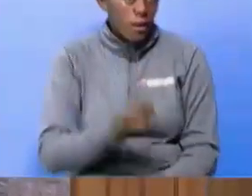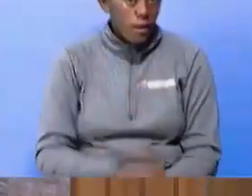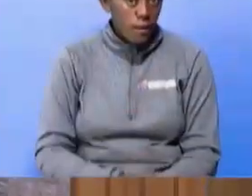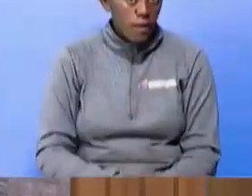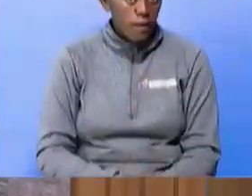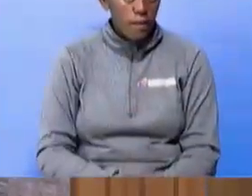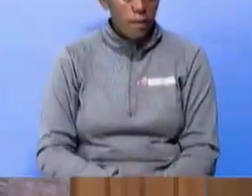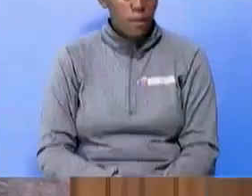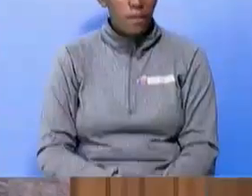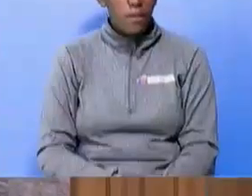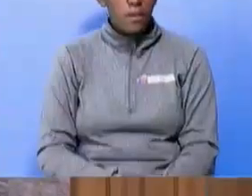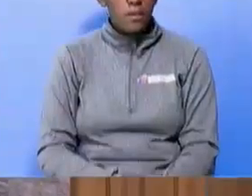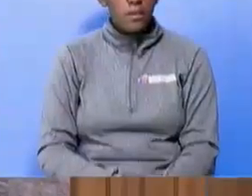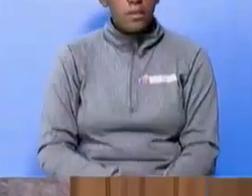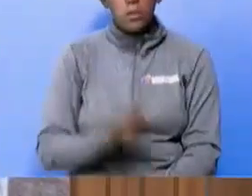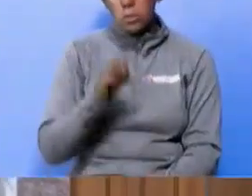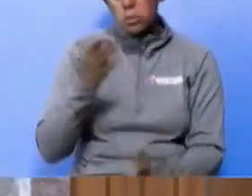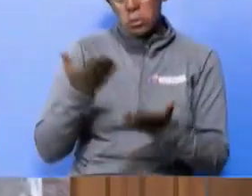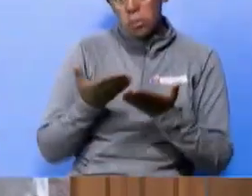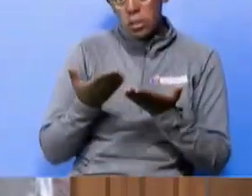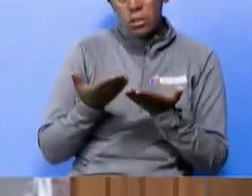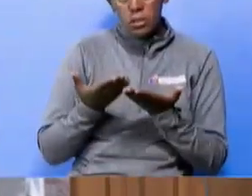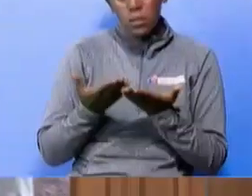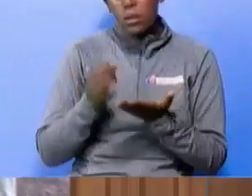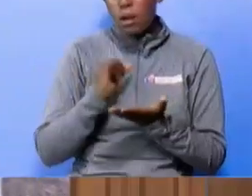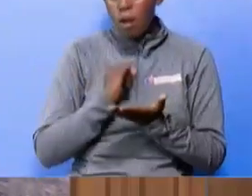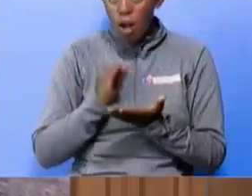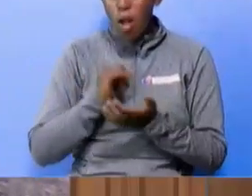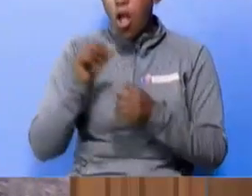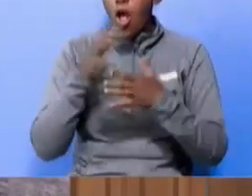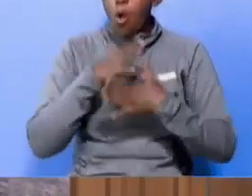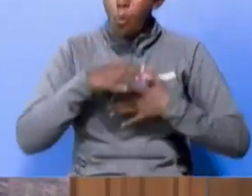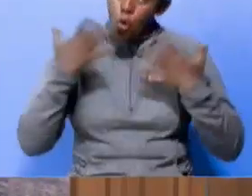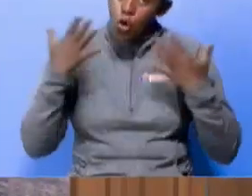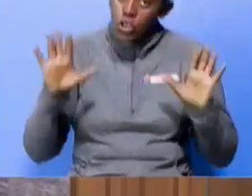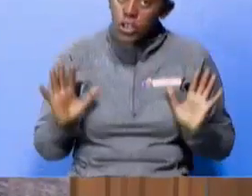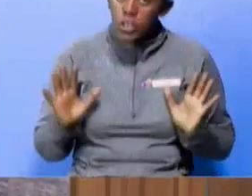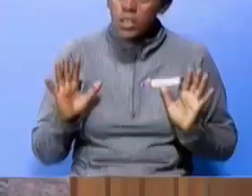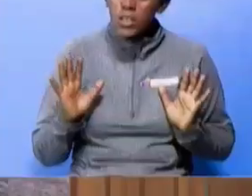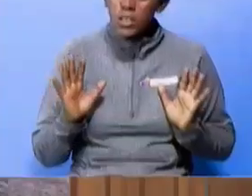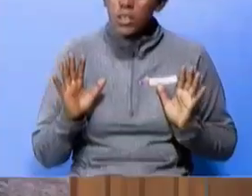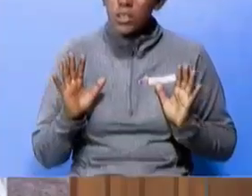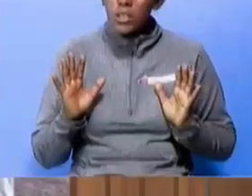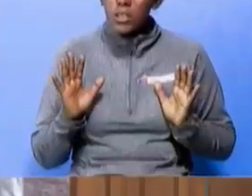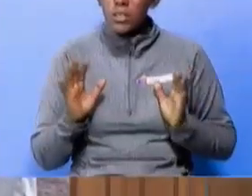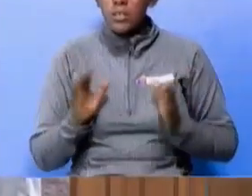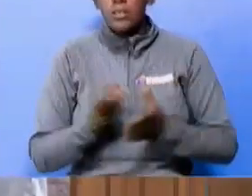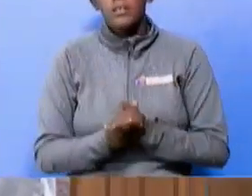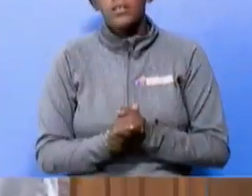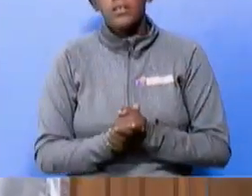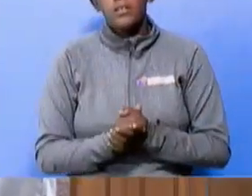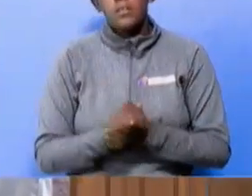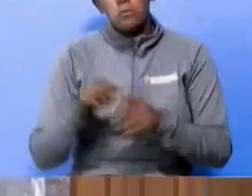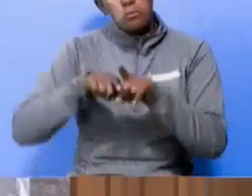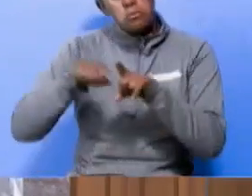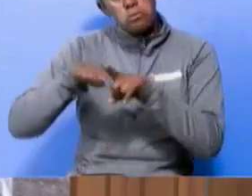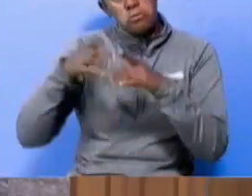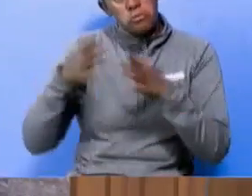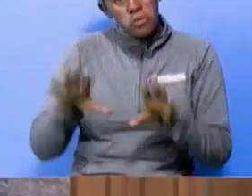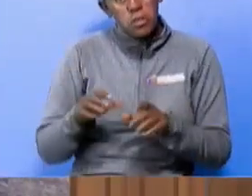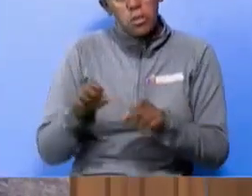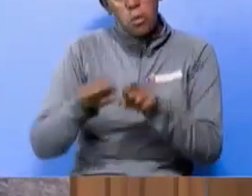If you like, you are welcome to do what? I washed my socks. I